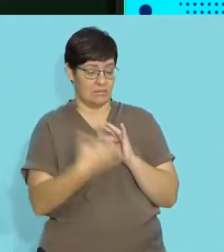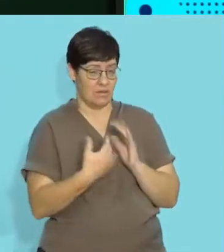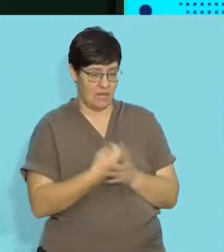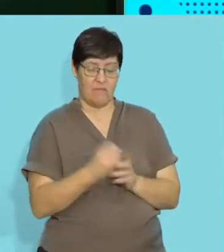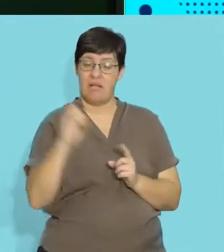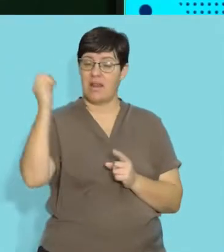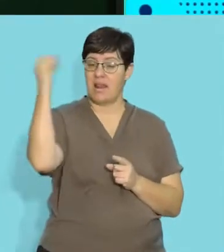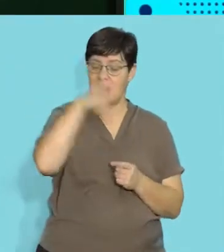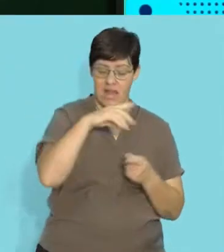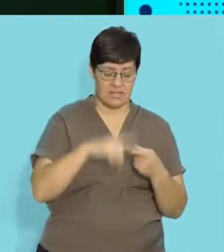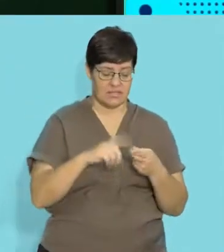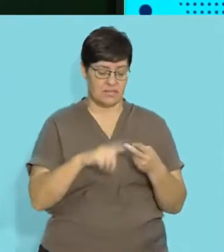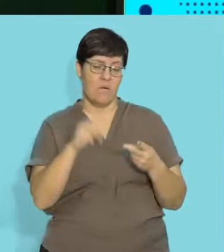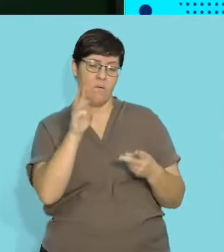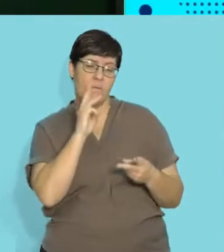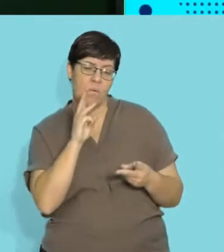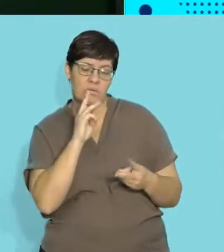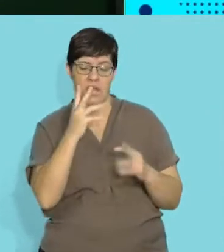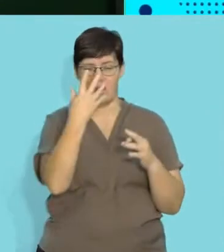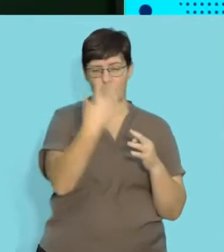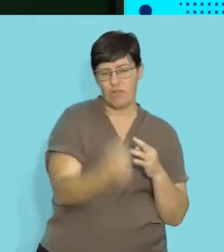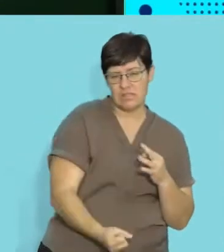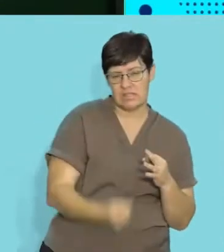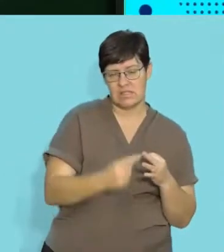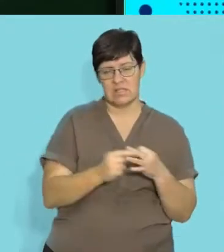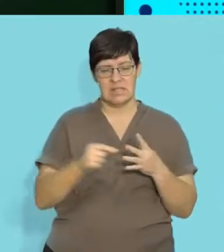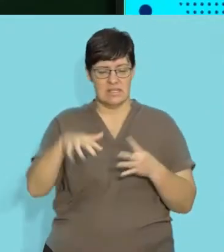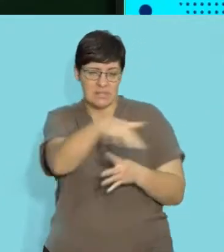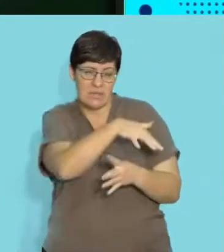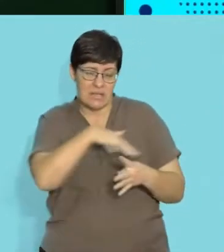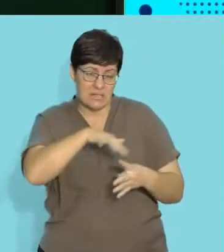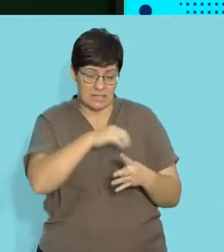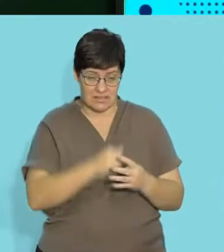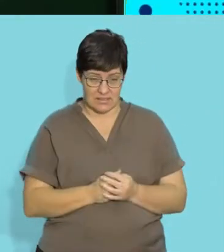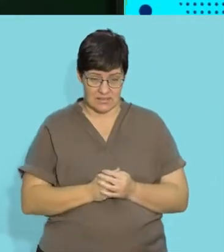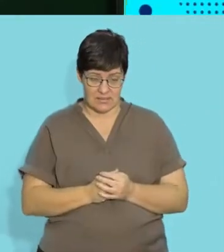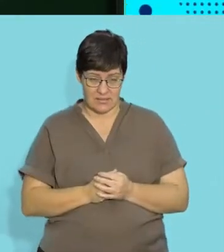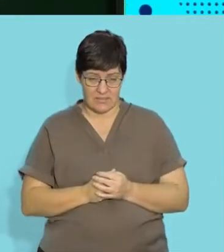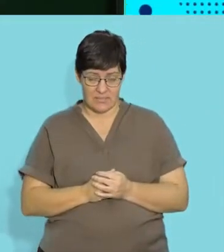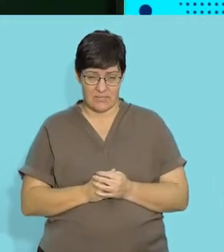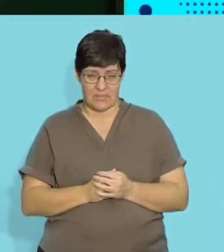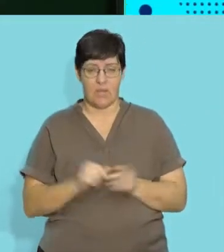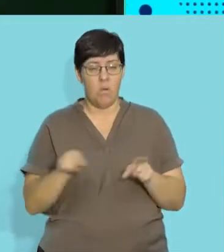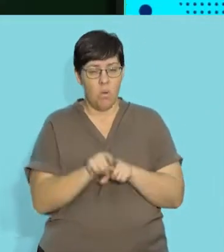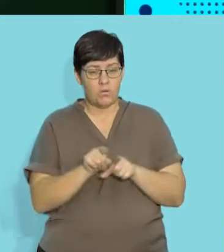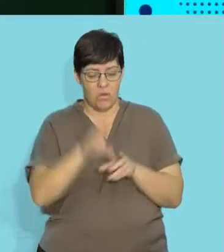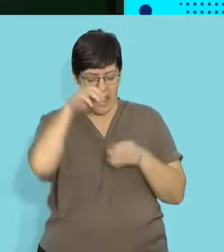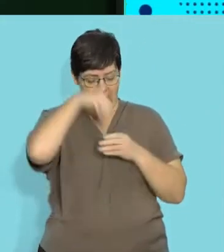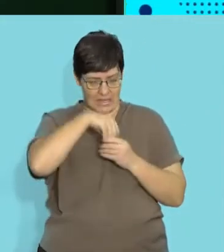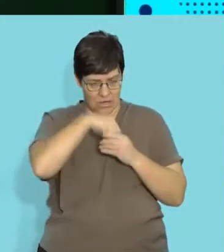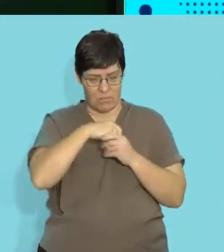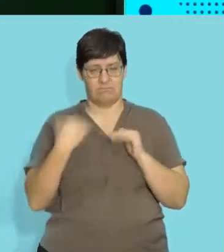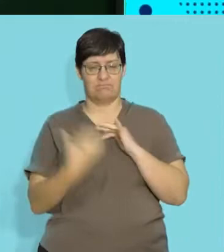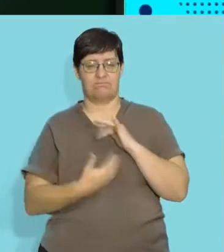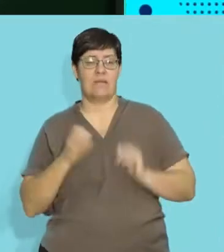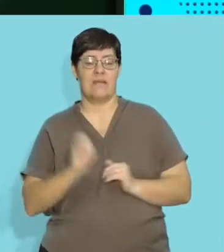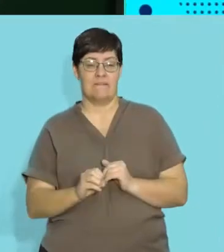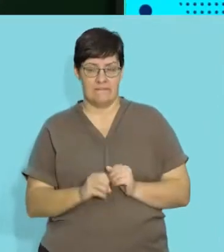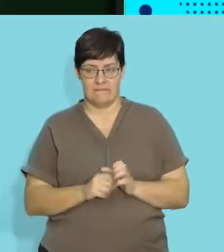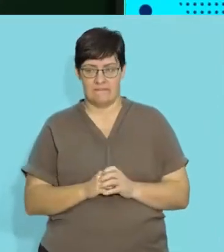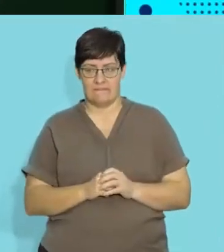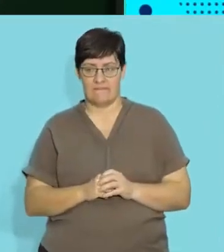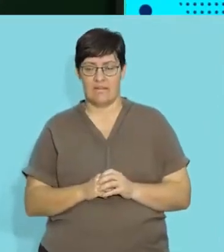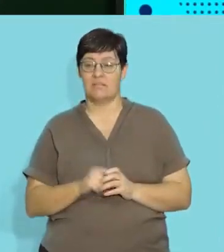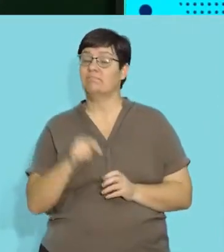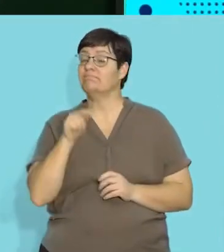external stimulus. So we looked at light, water, gravity, space, but there's also an internal